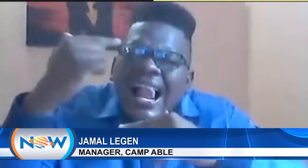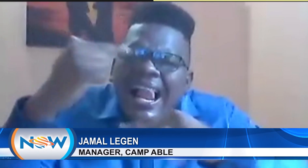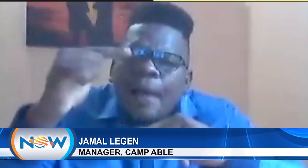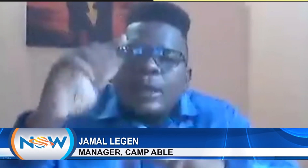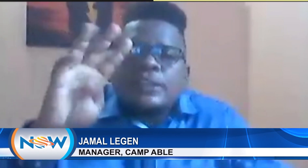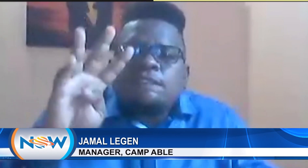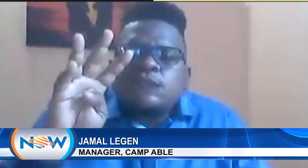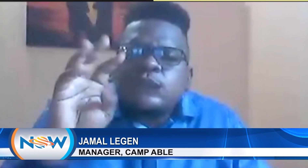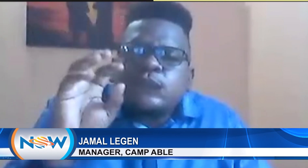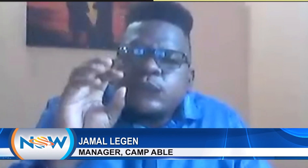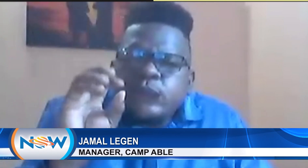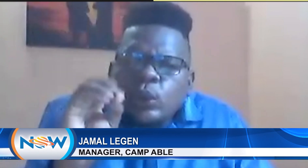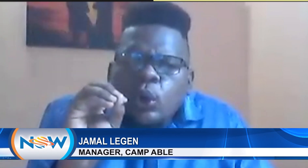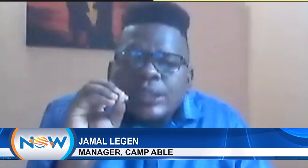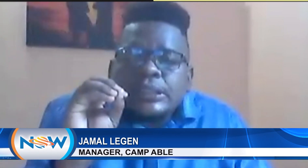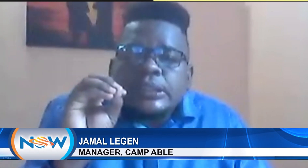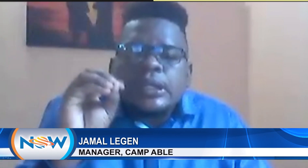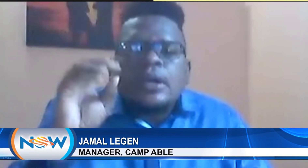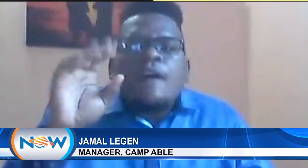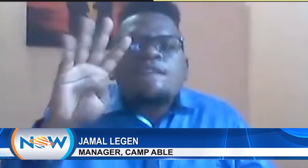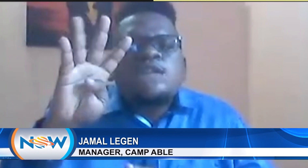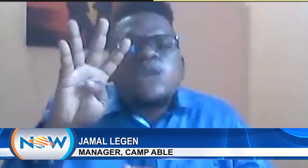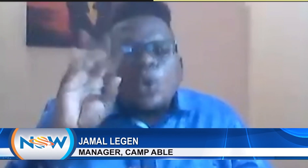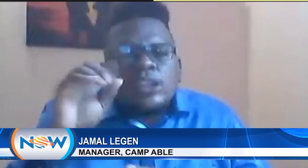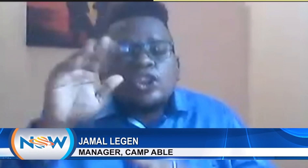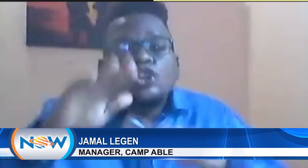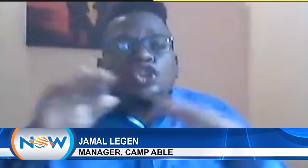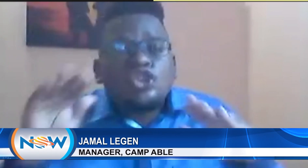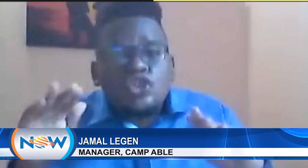we tried to limit it to about